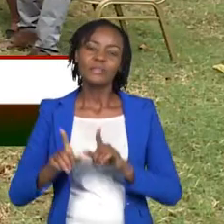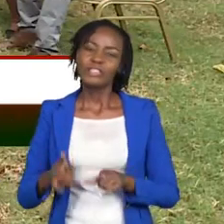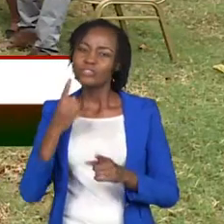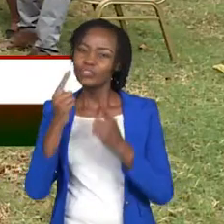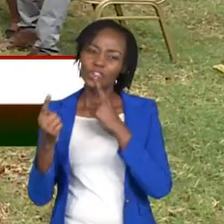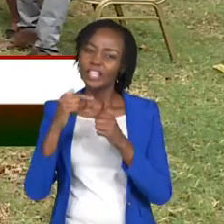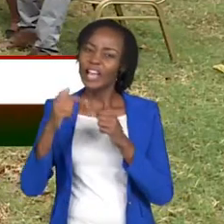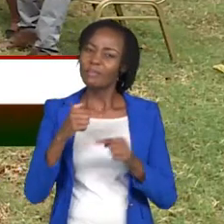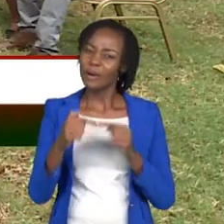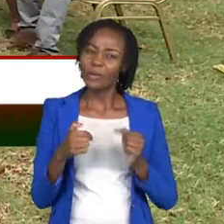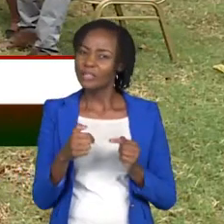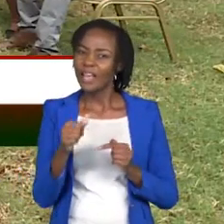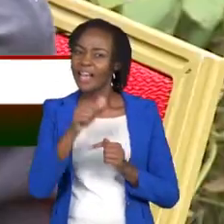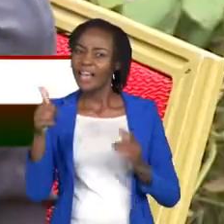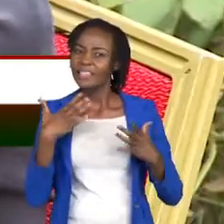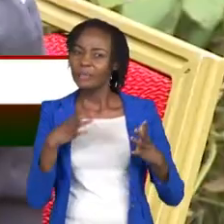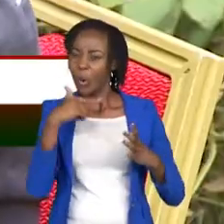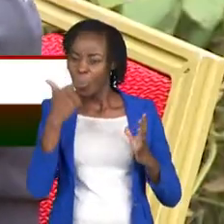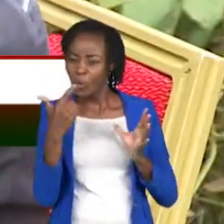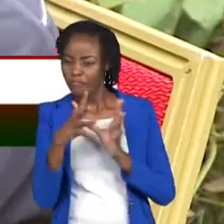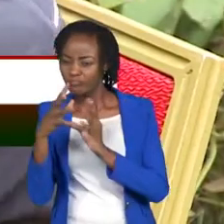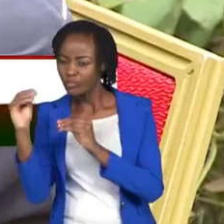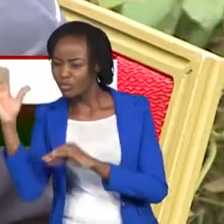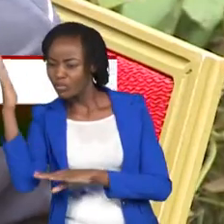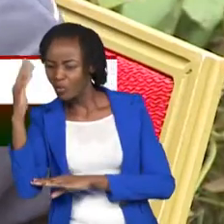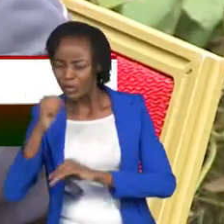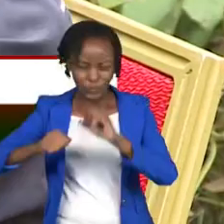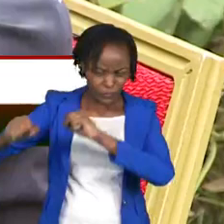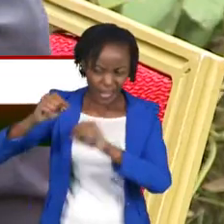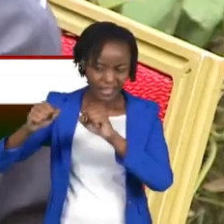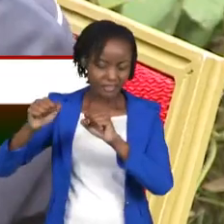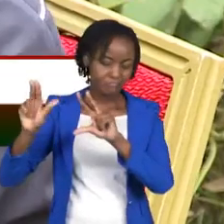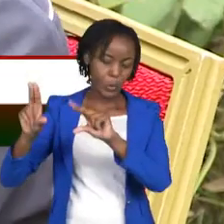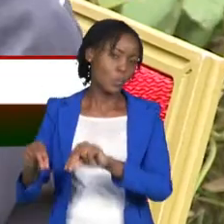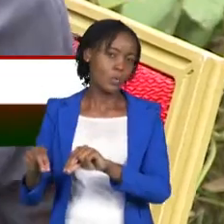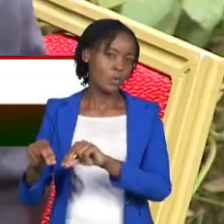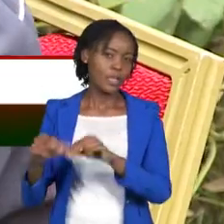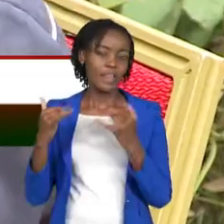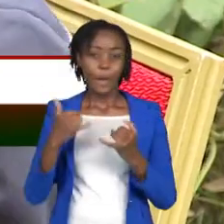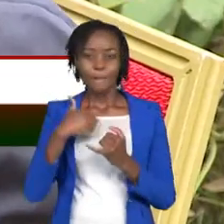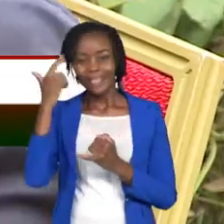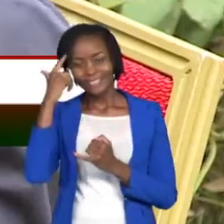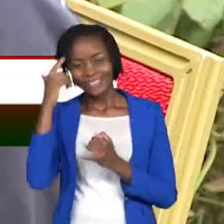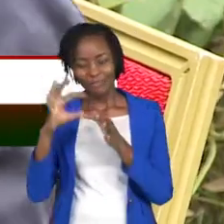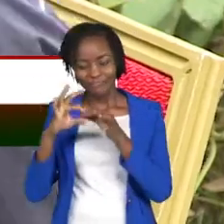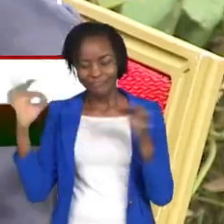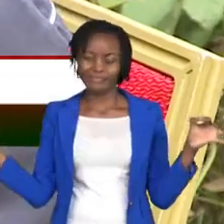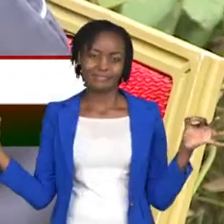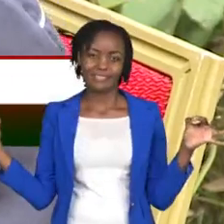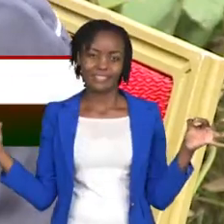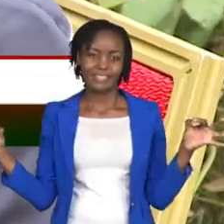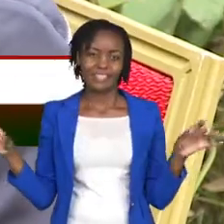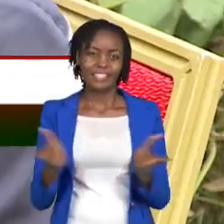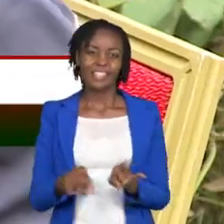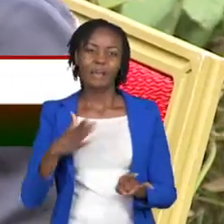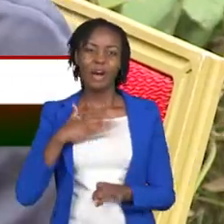who went to the forest and fought the war. So because of that, there is a disconnect. And we hate